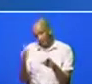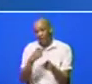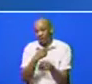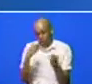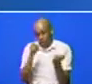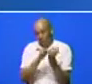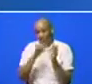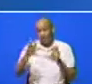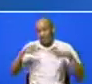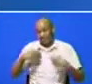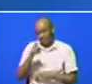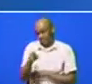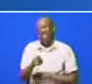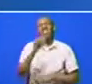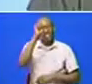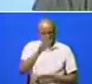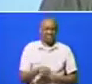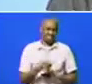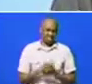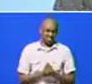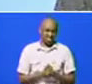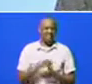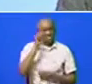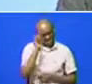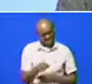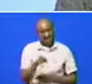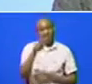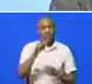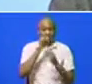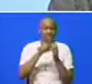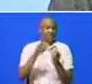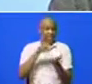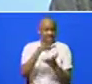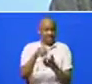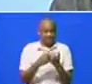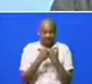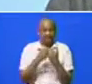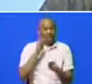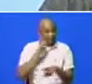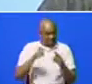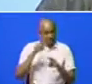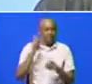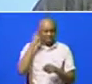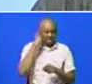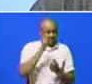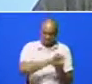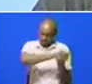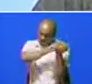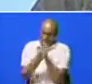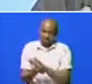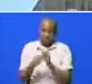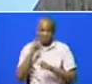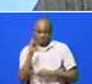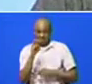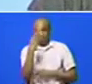can embrace? Yes, it definitely worked in this particular case. But there has to be a whole shift in the way we look at